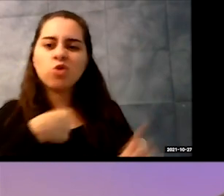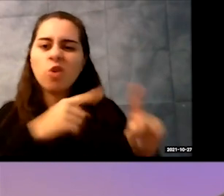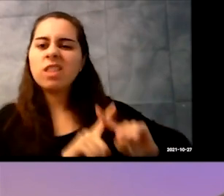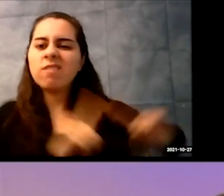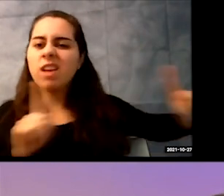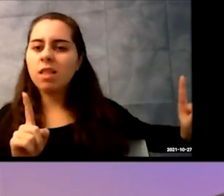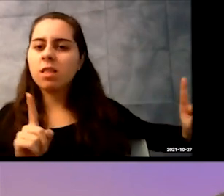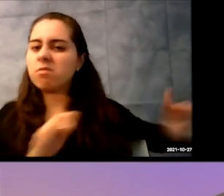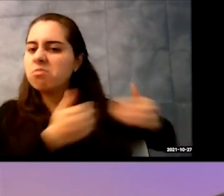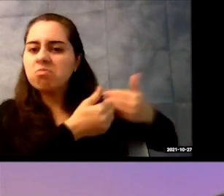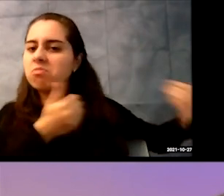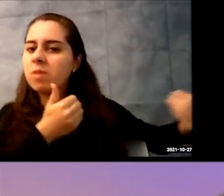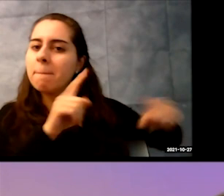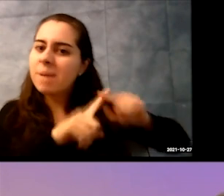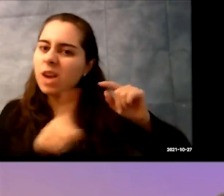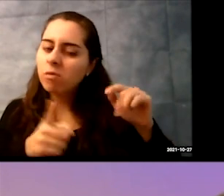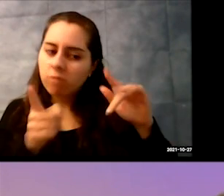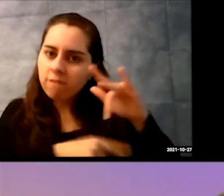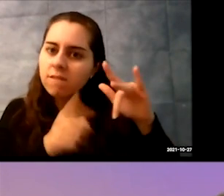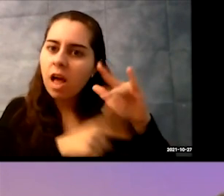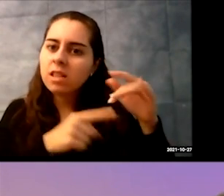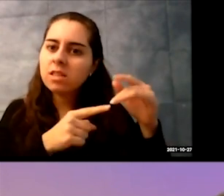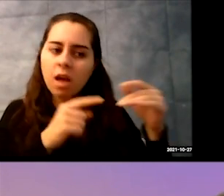unities. They want to